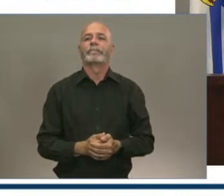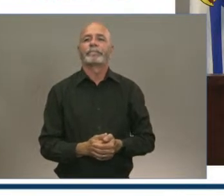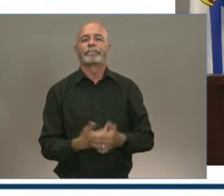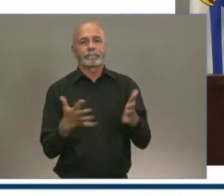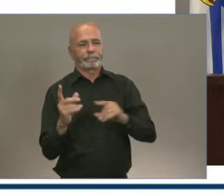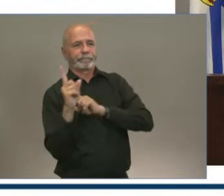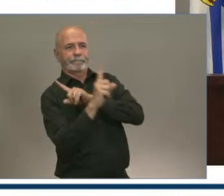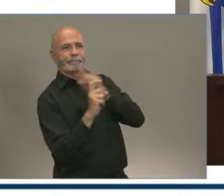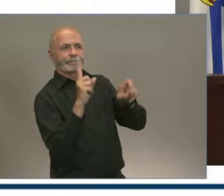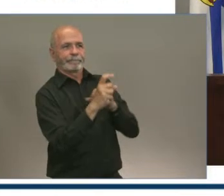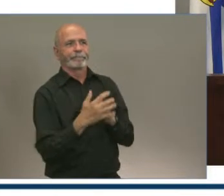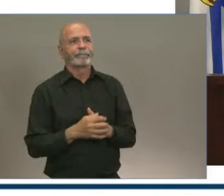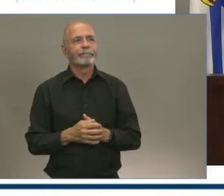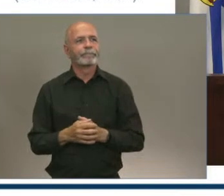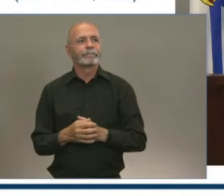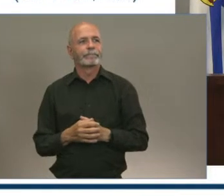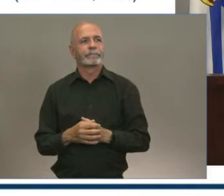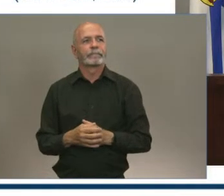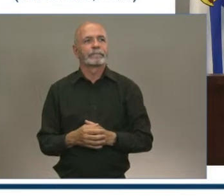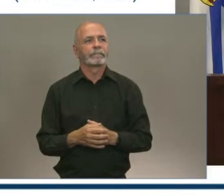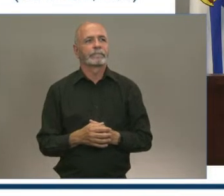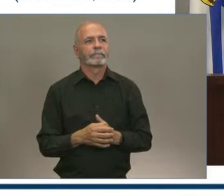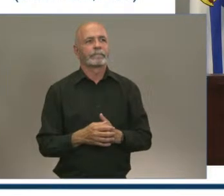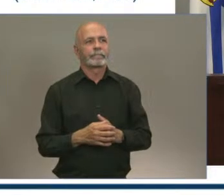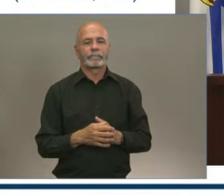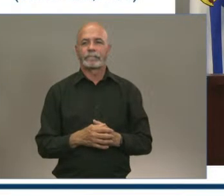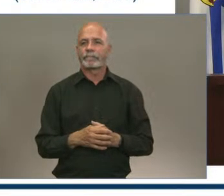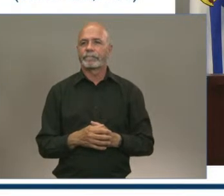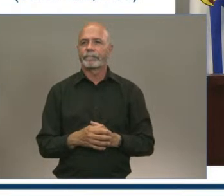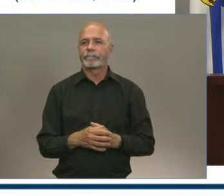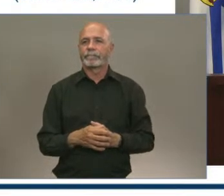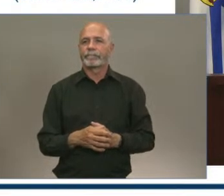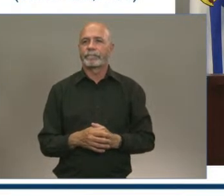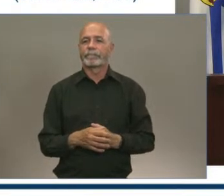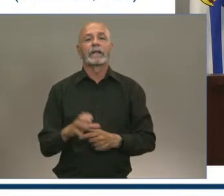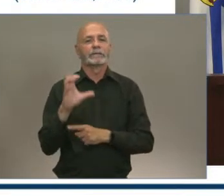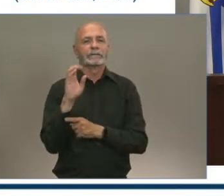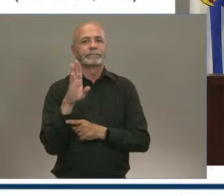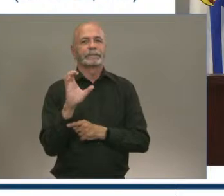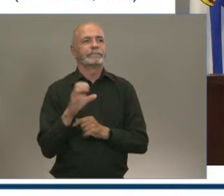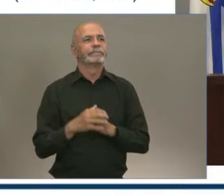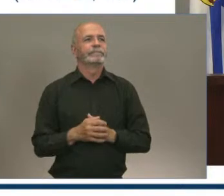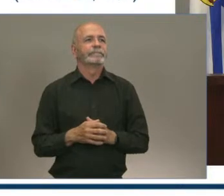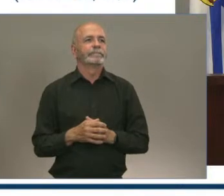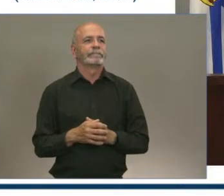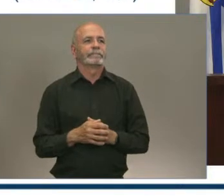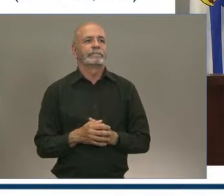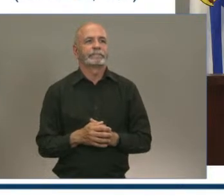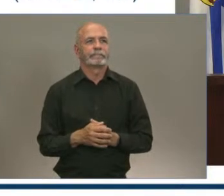one question, one follow-up in the time we have allotted, starting with CBC's Jean Laroche. Go ahead, Jean.